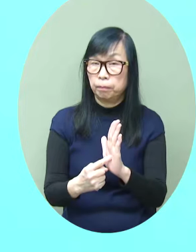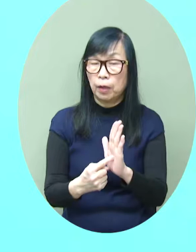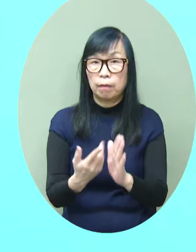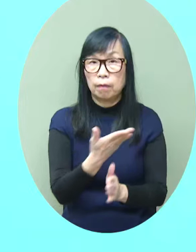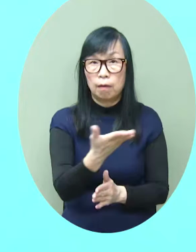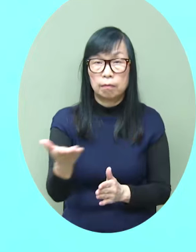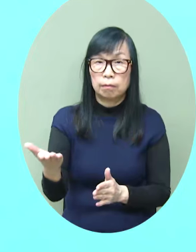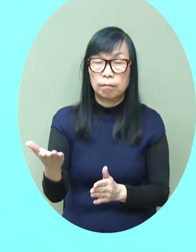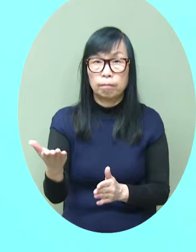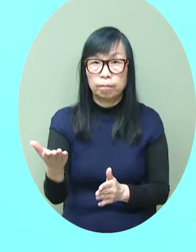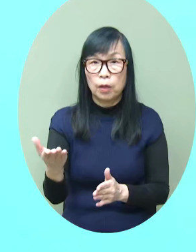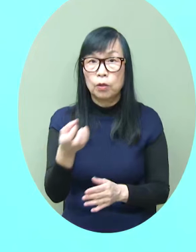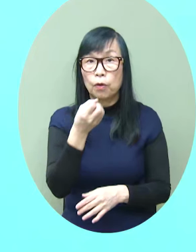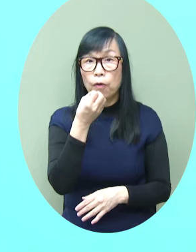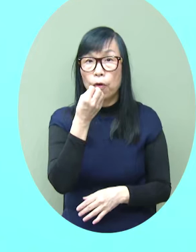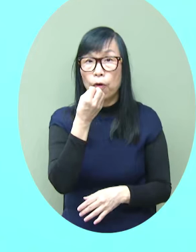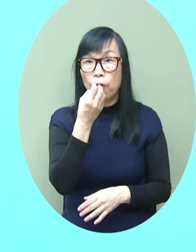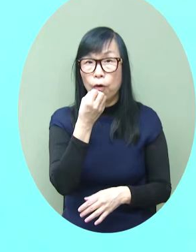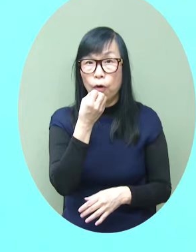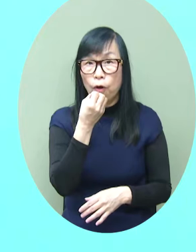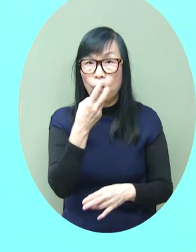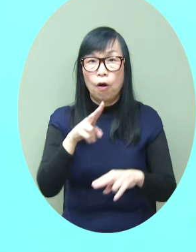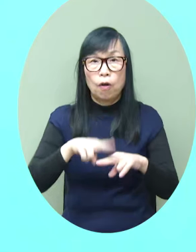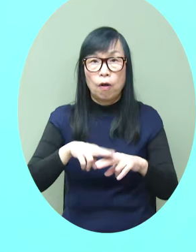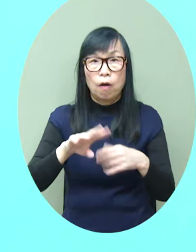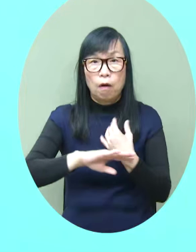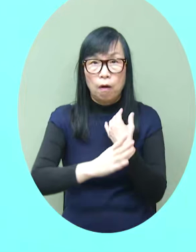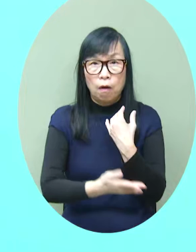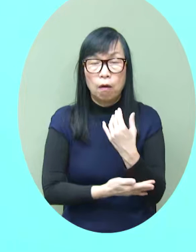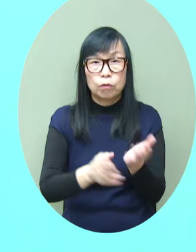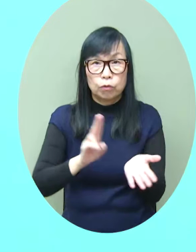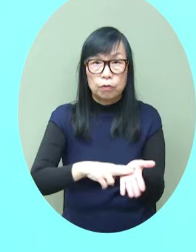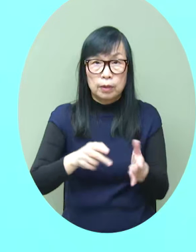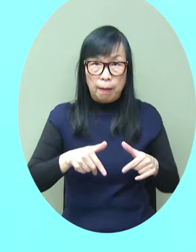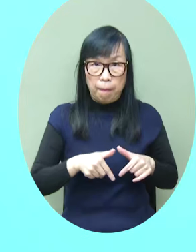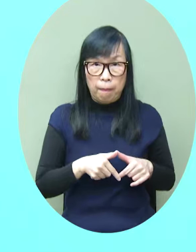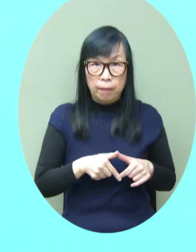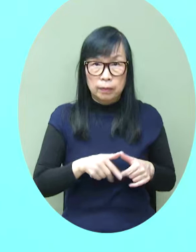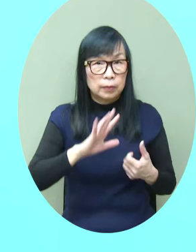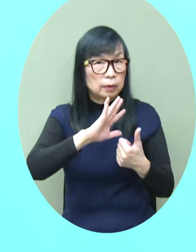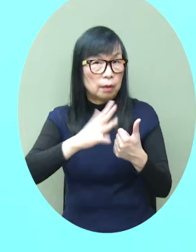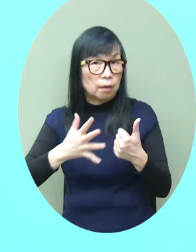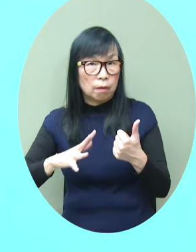prevented or horrified people from doing their legitimate business in Hong Kong.